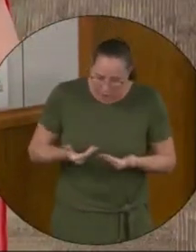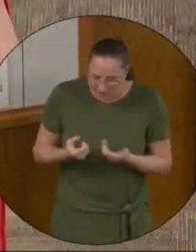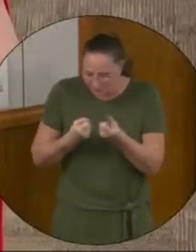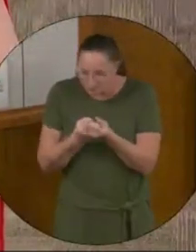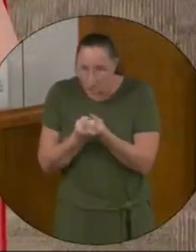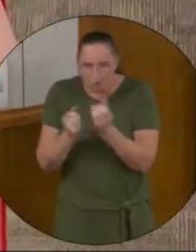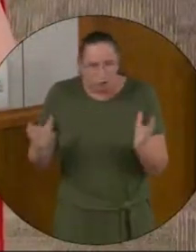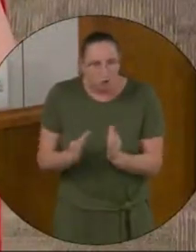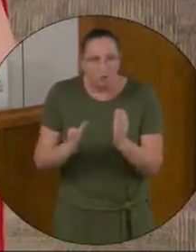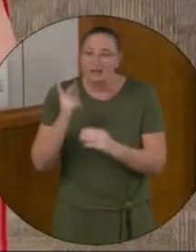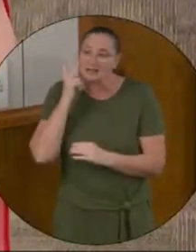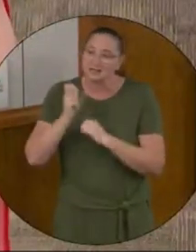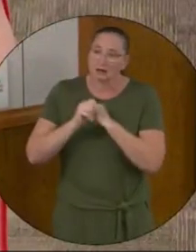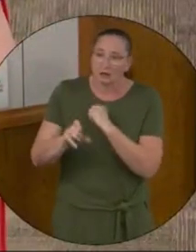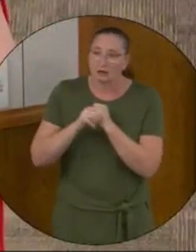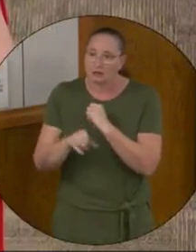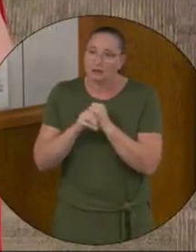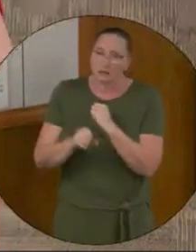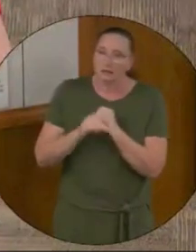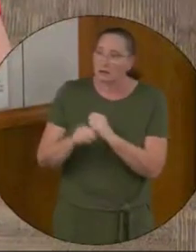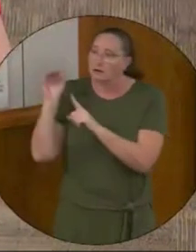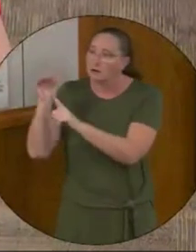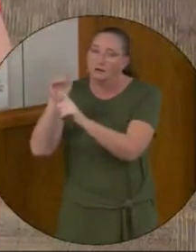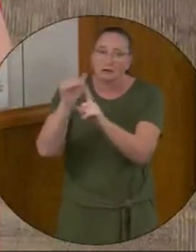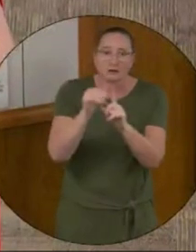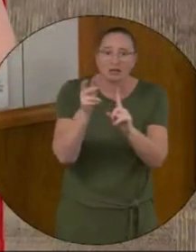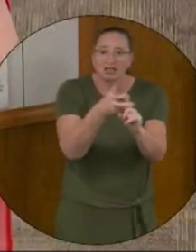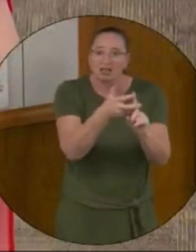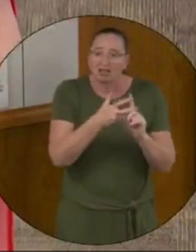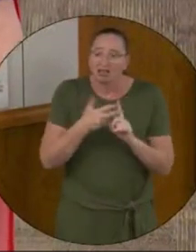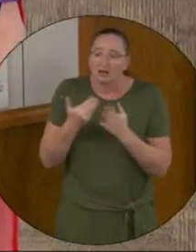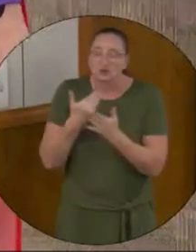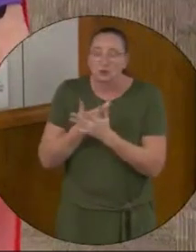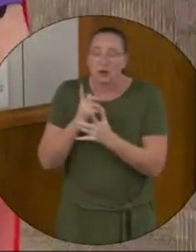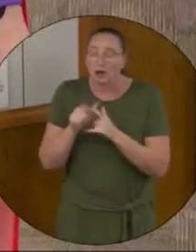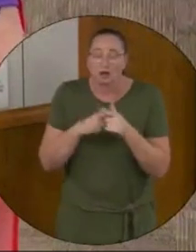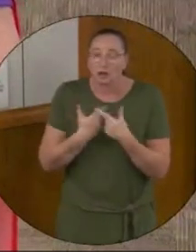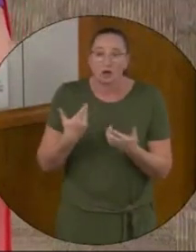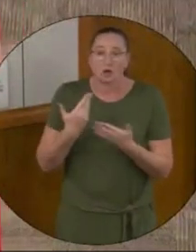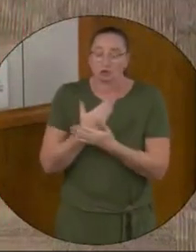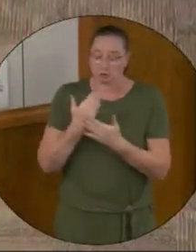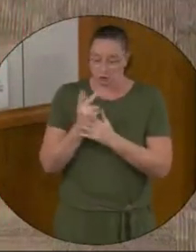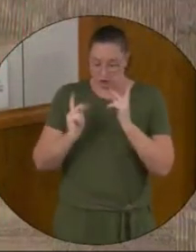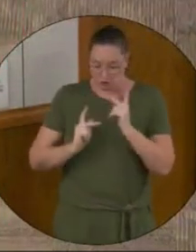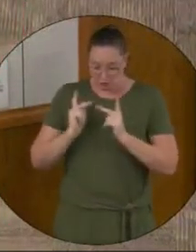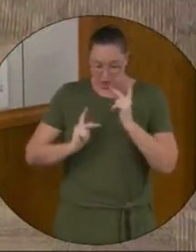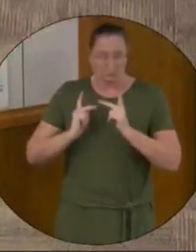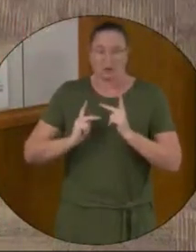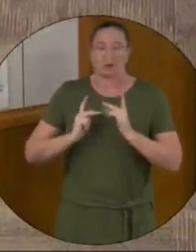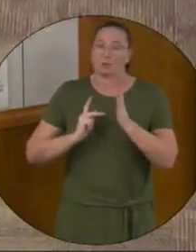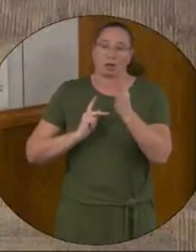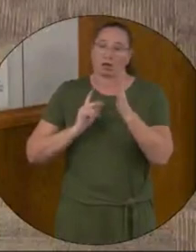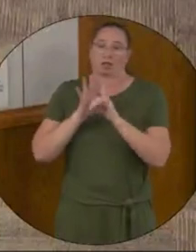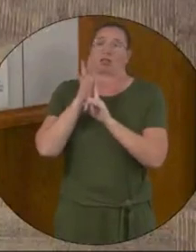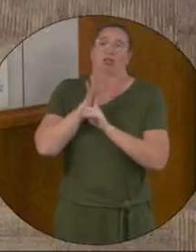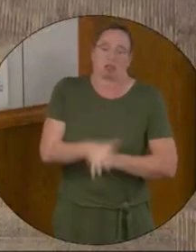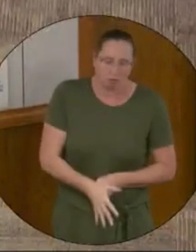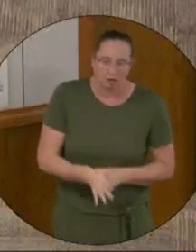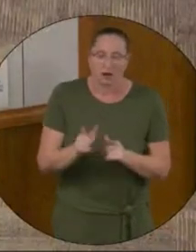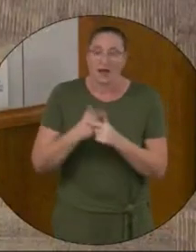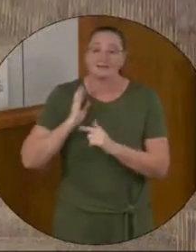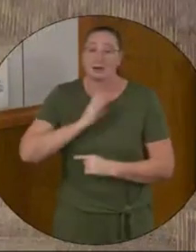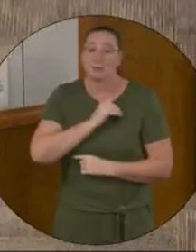see campaign after campaign come out to solicit new blood, while you strangle current teachers with inept policies and claims of operational decisions. As a board, you